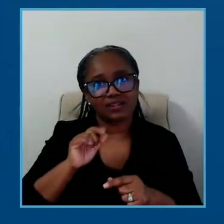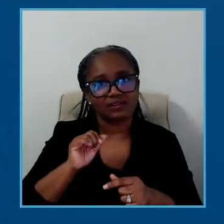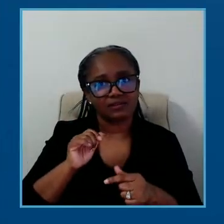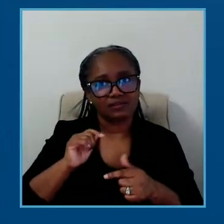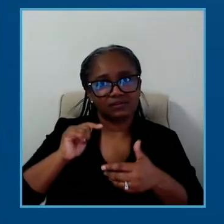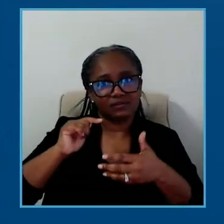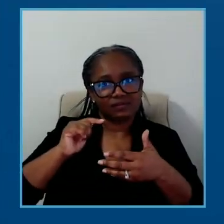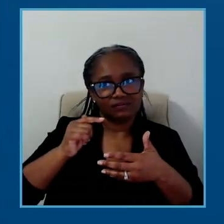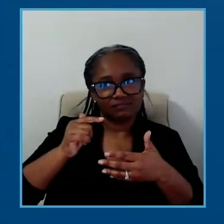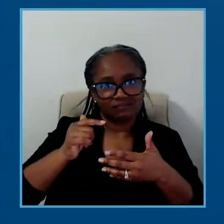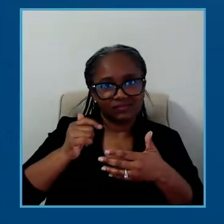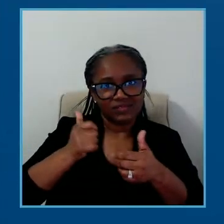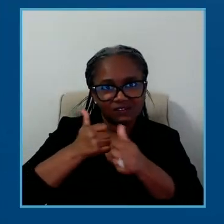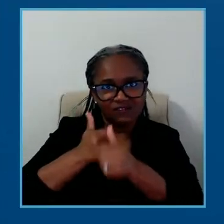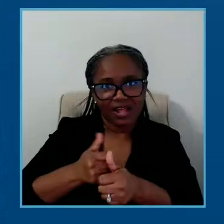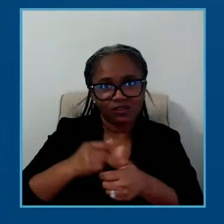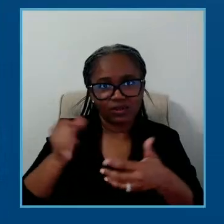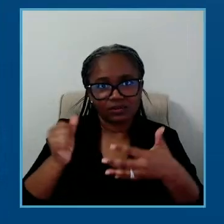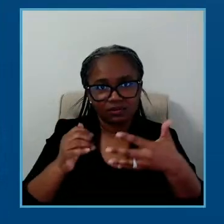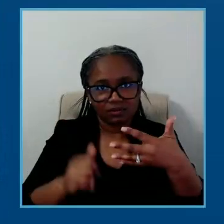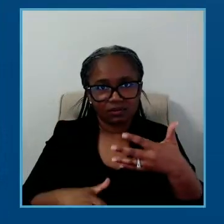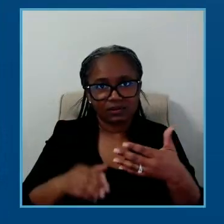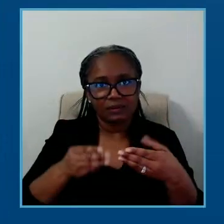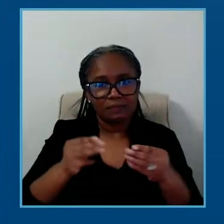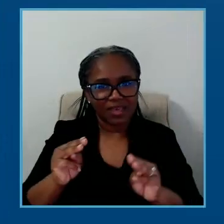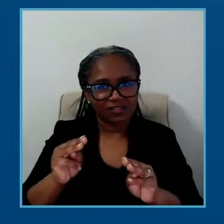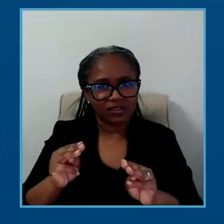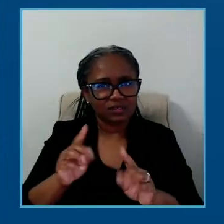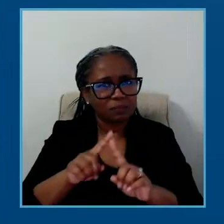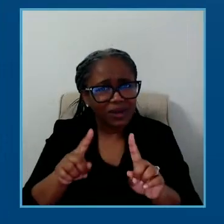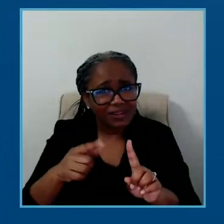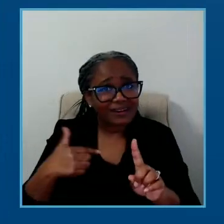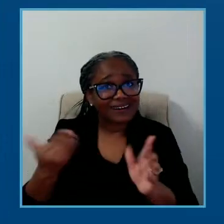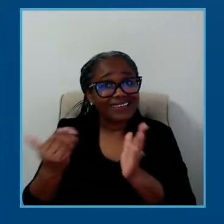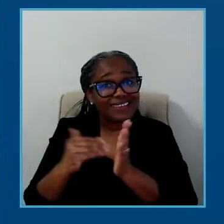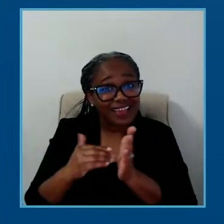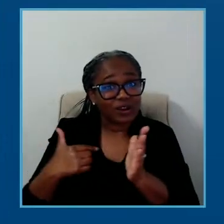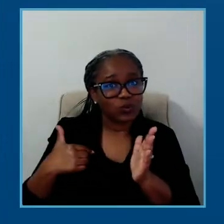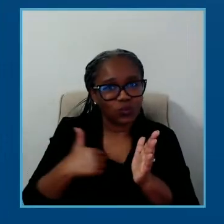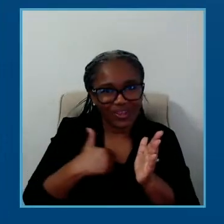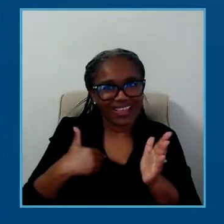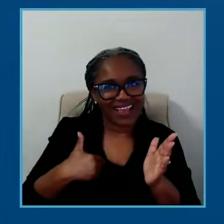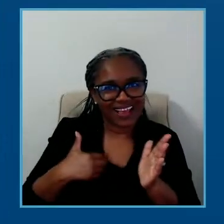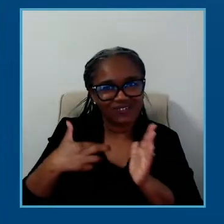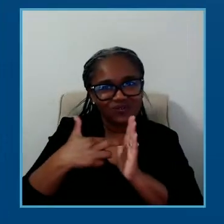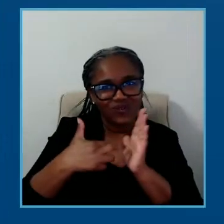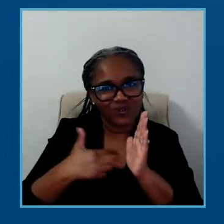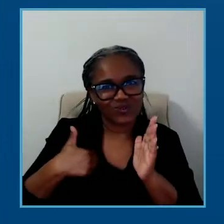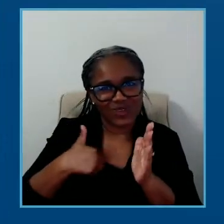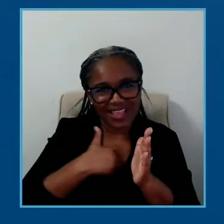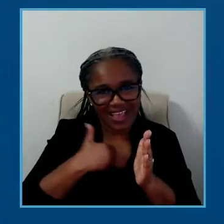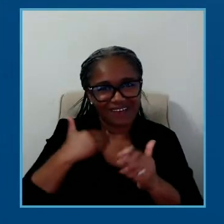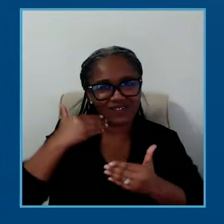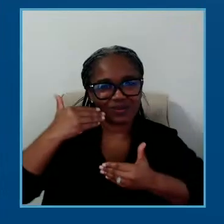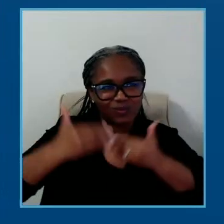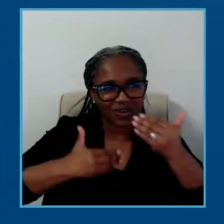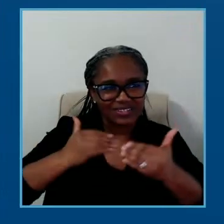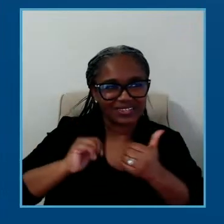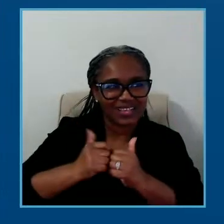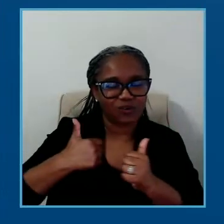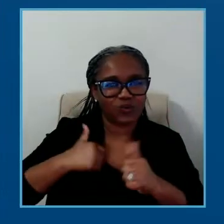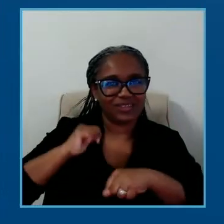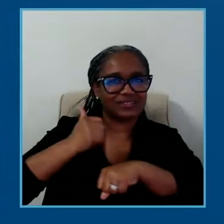as an assembly and an organization, do have established rules and customs dictating how our elections should be conducted, and those are the